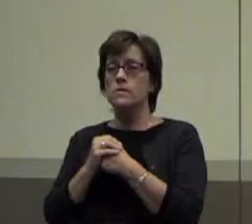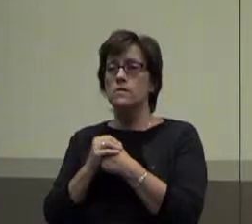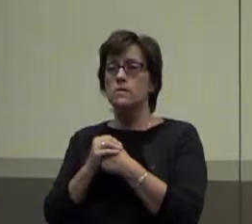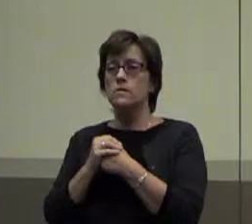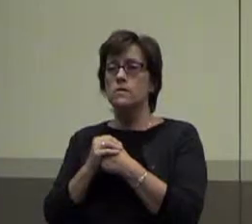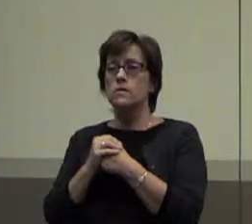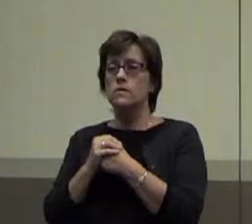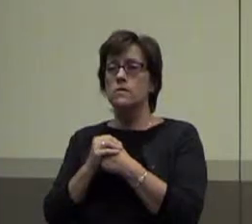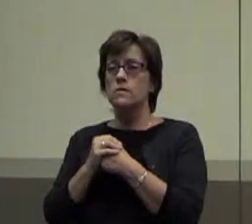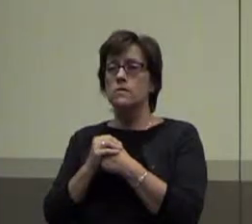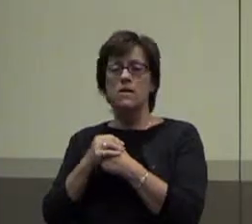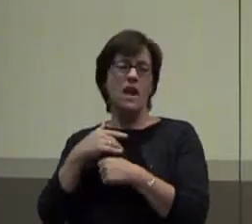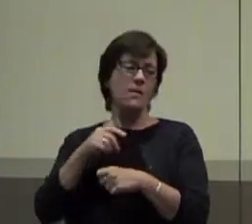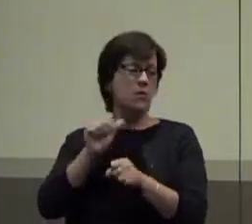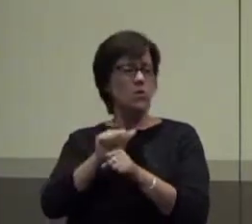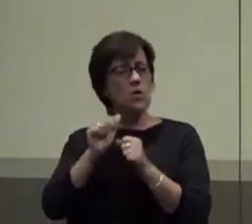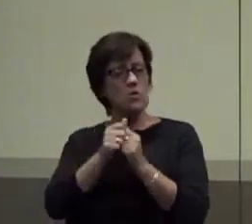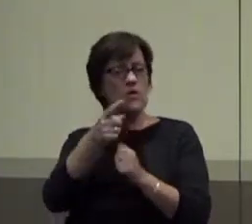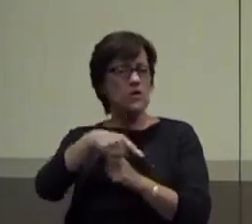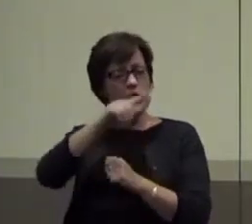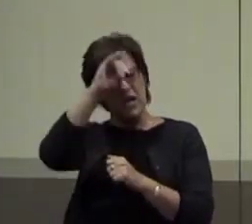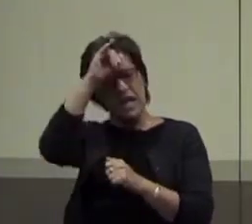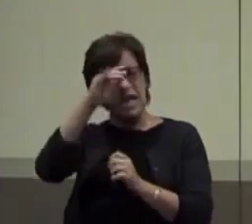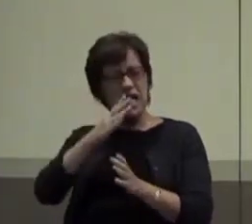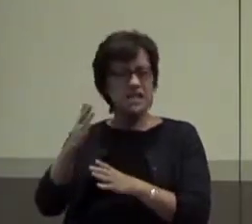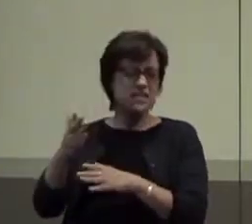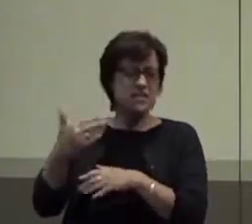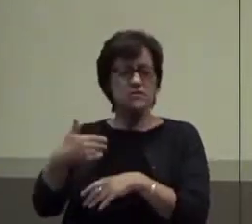I'm working with you.